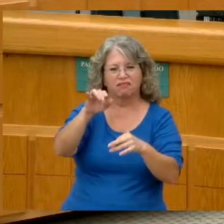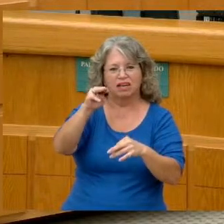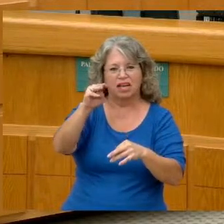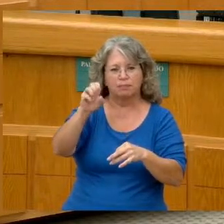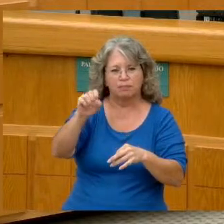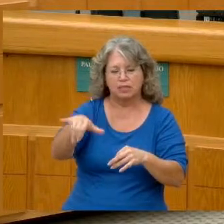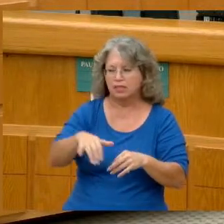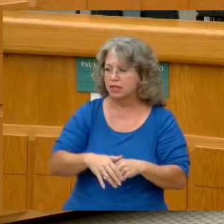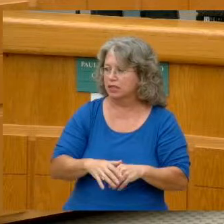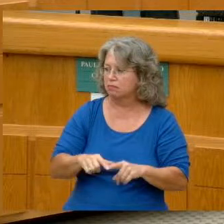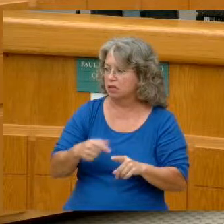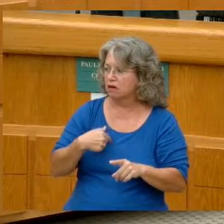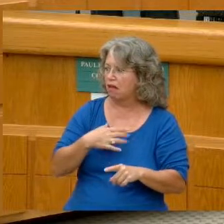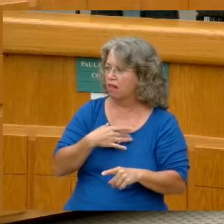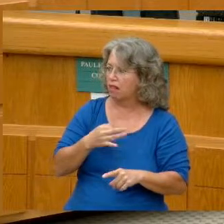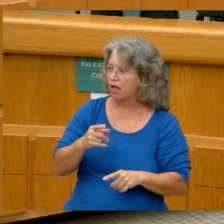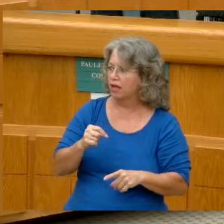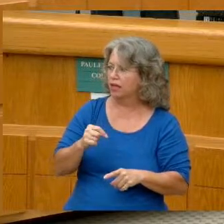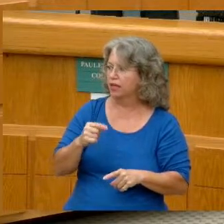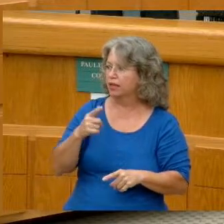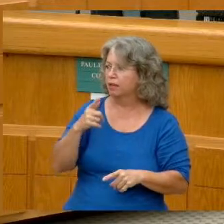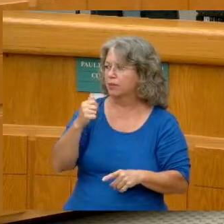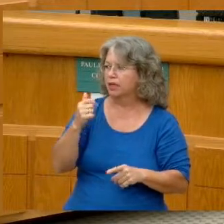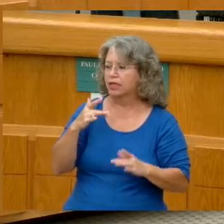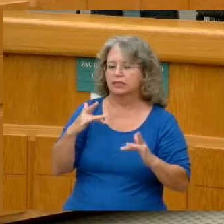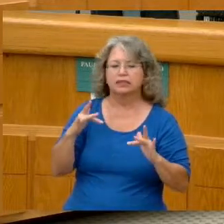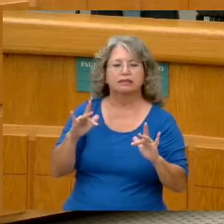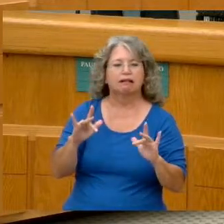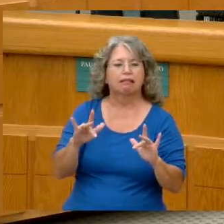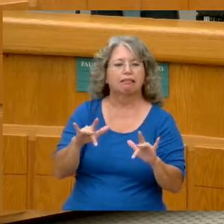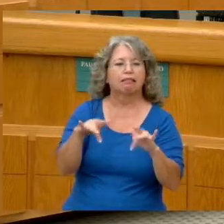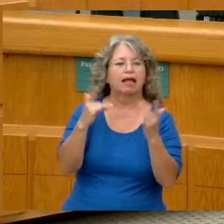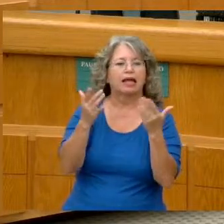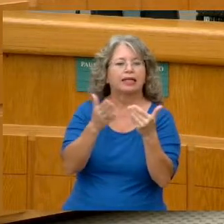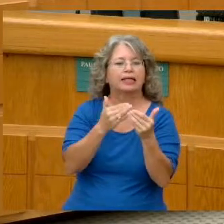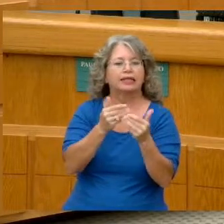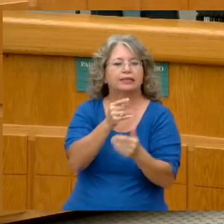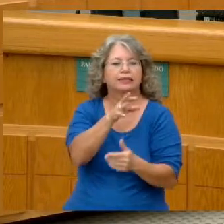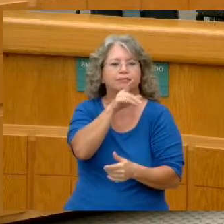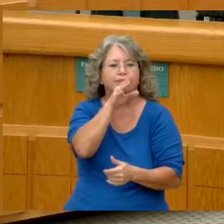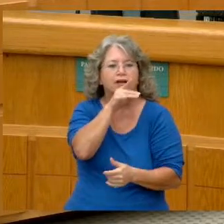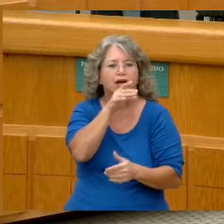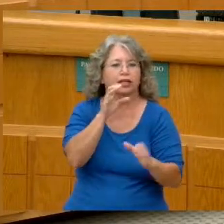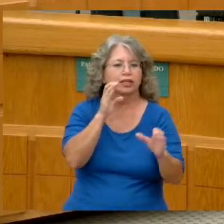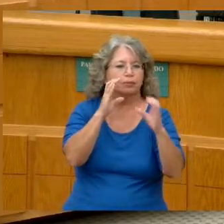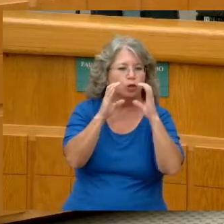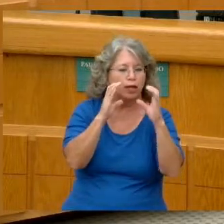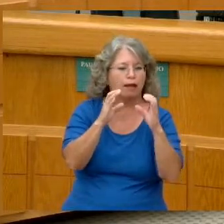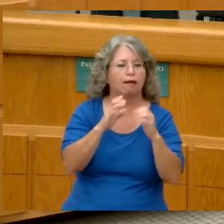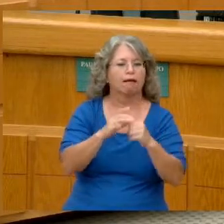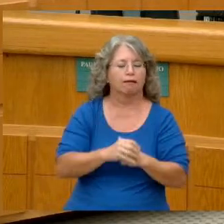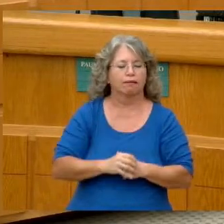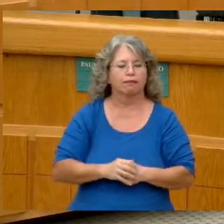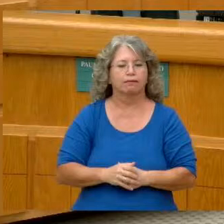but I like it because it's easy to talk in, it's easy to communicate.